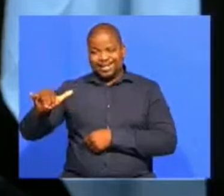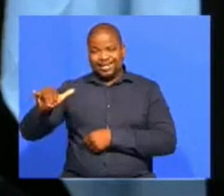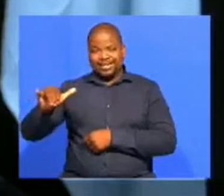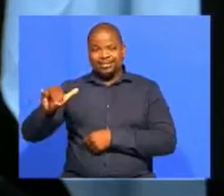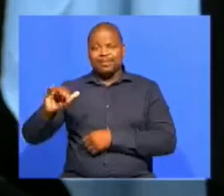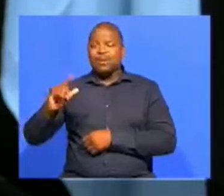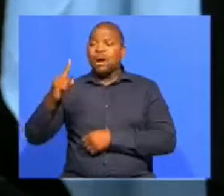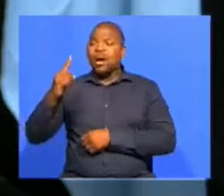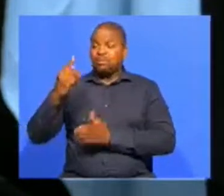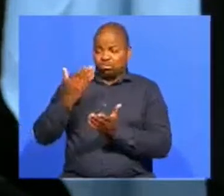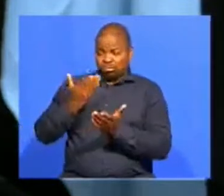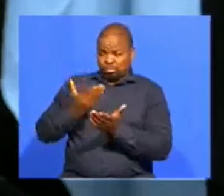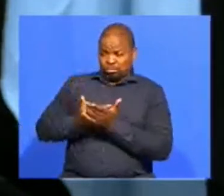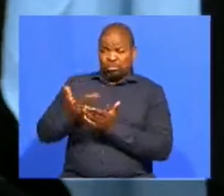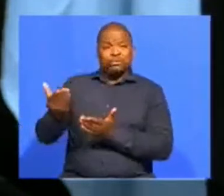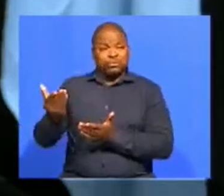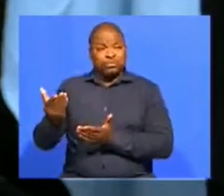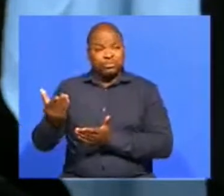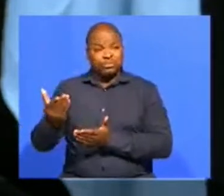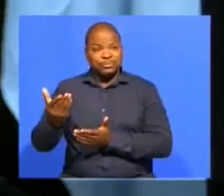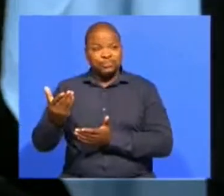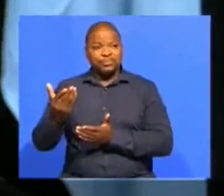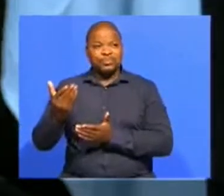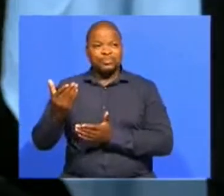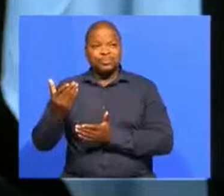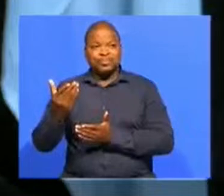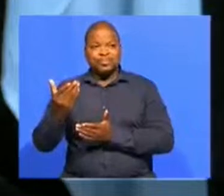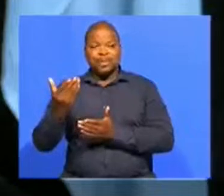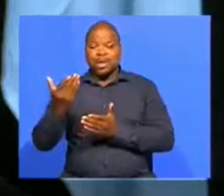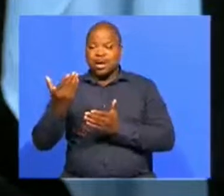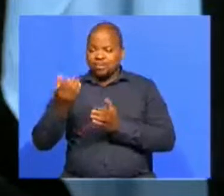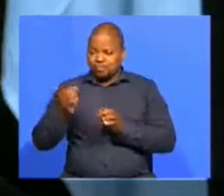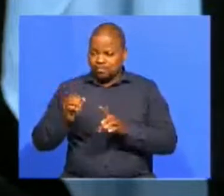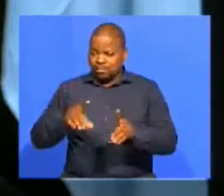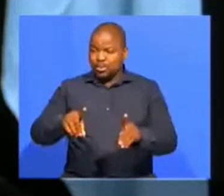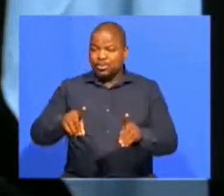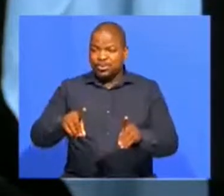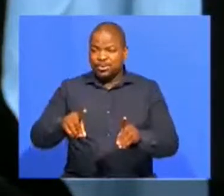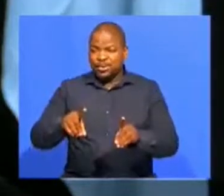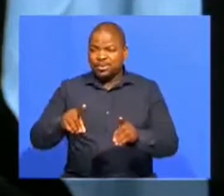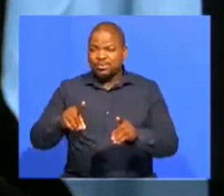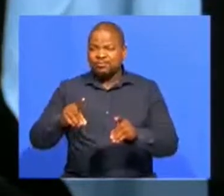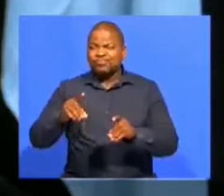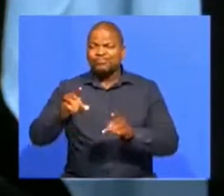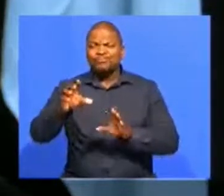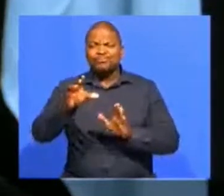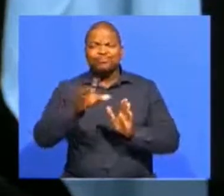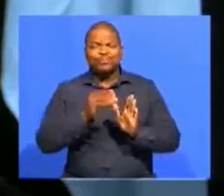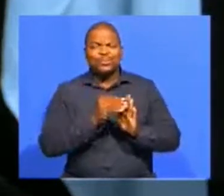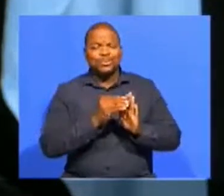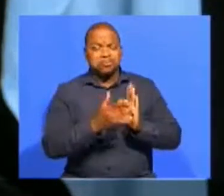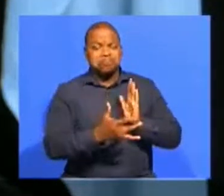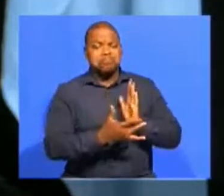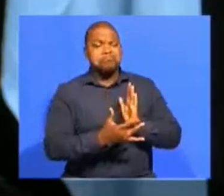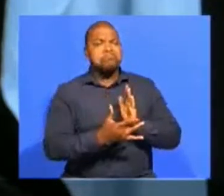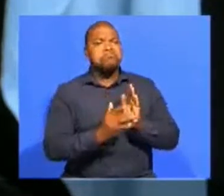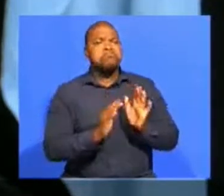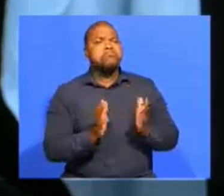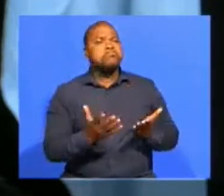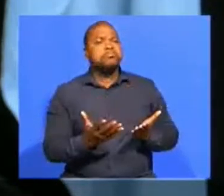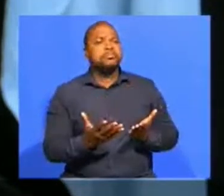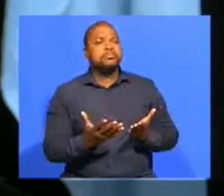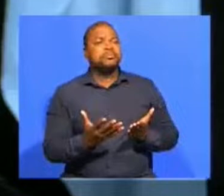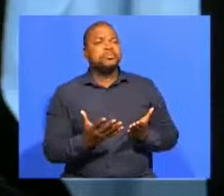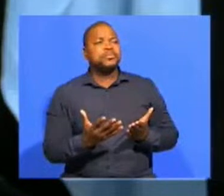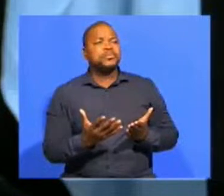One of the primary advantage, what is really attractive about digital currency,